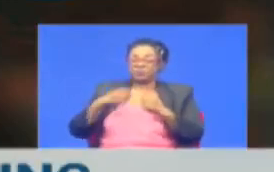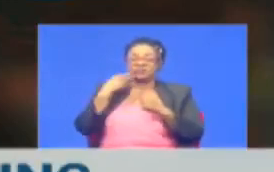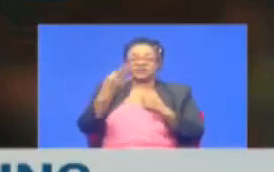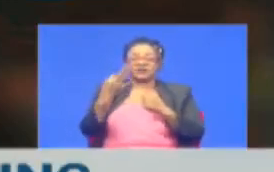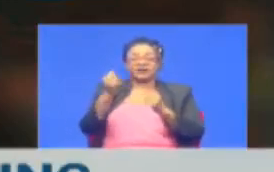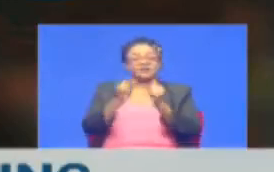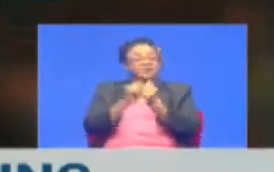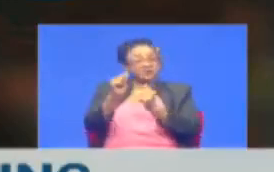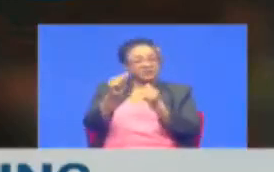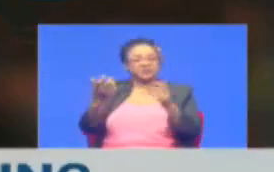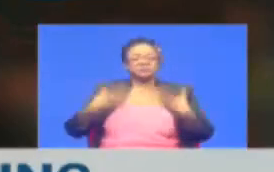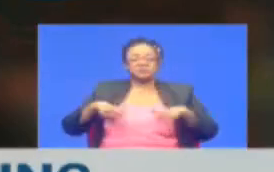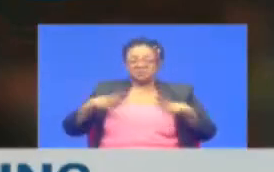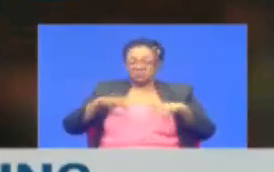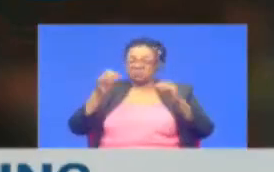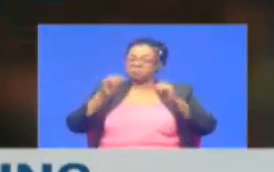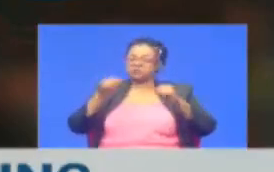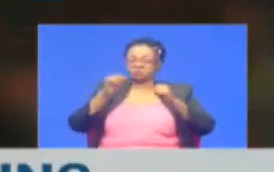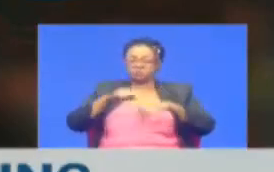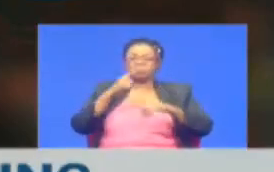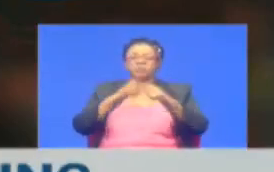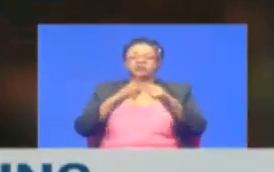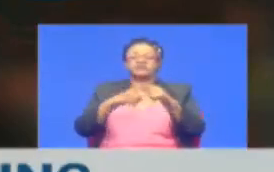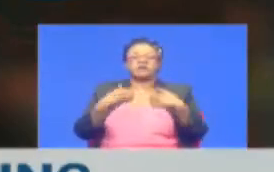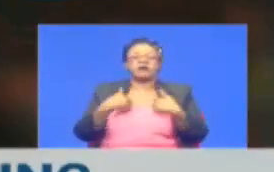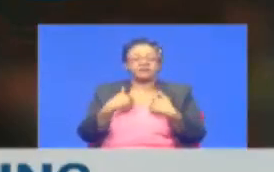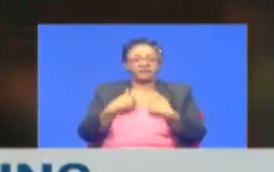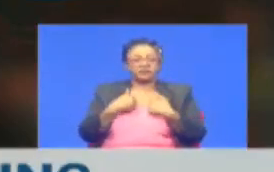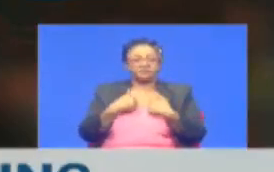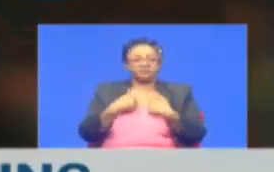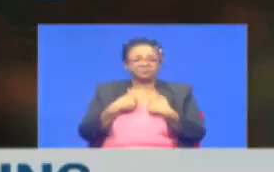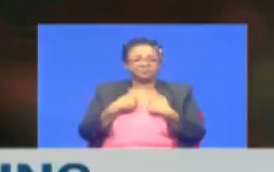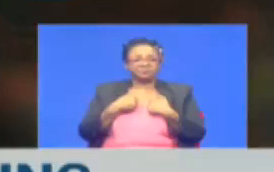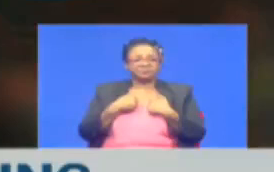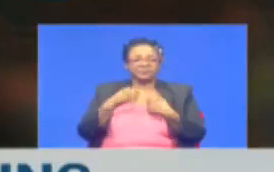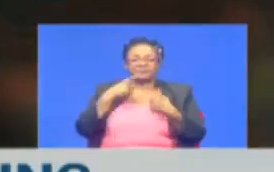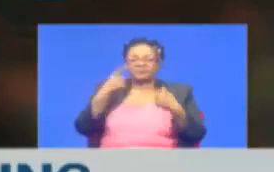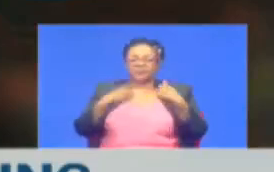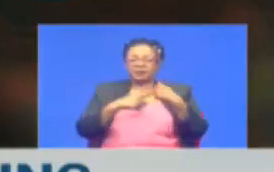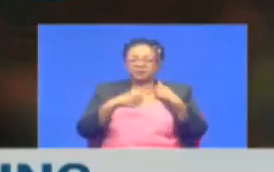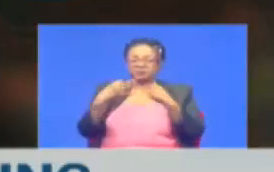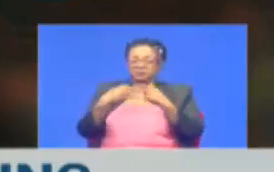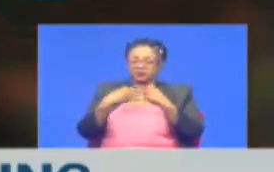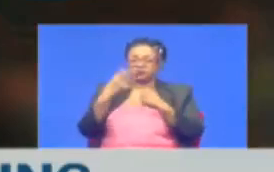282,315 people could have contracted COVID-19.